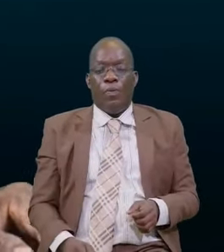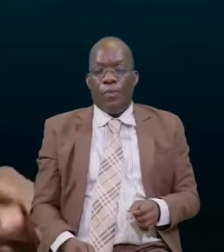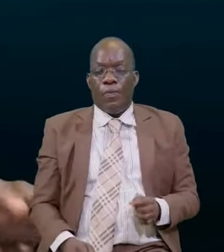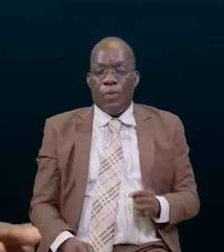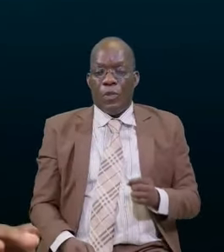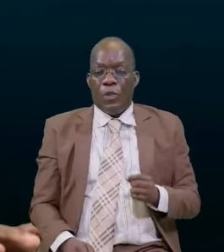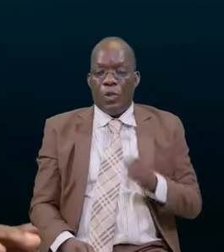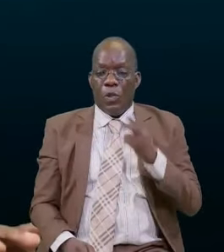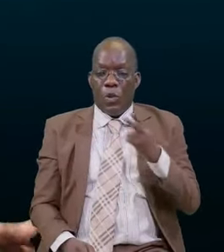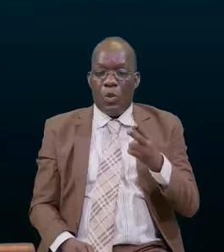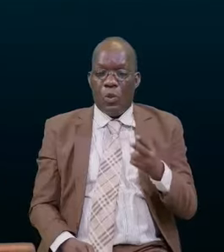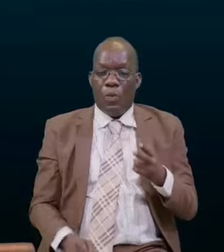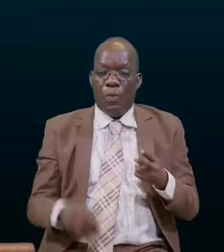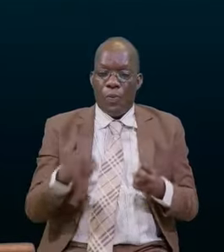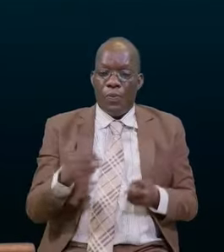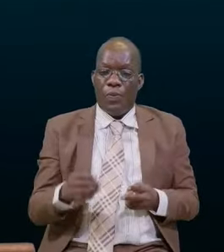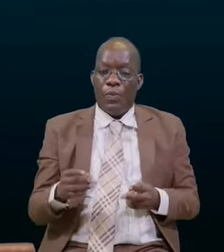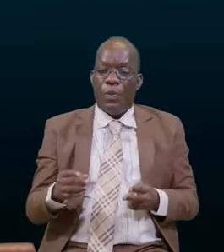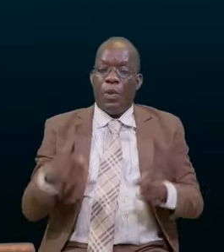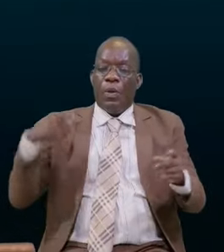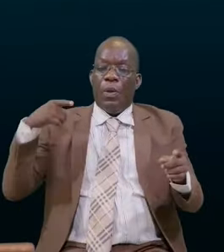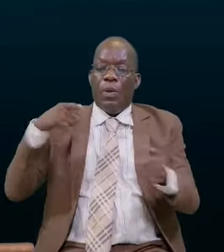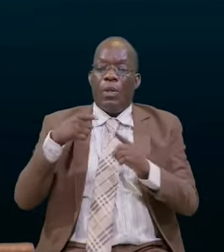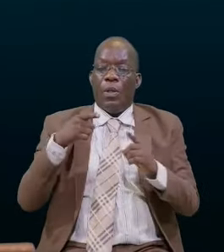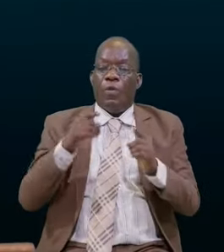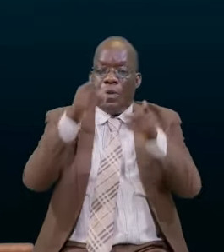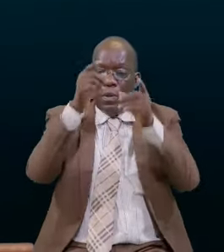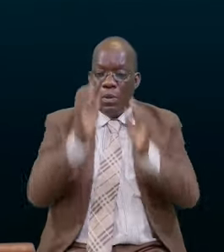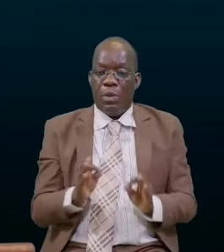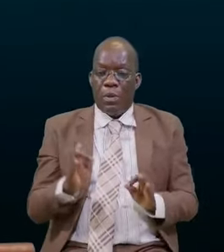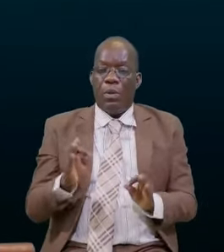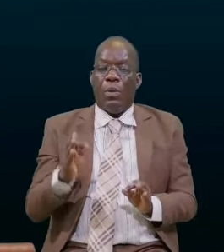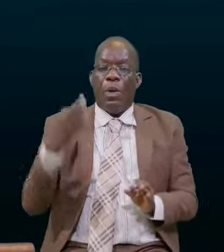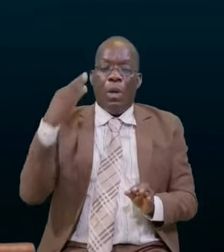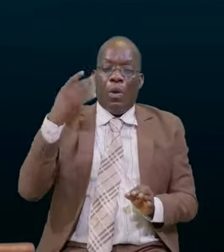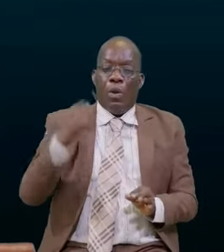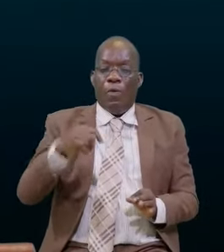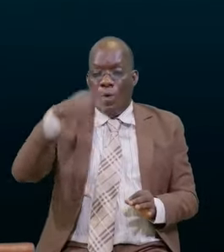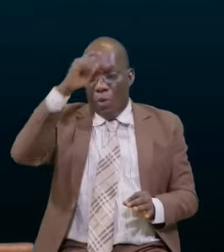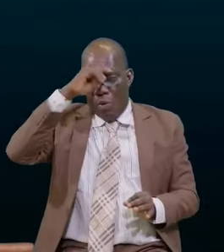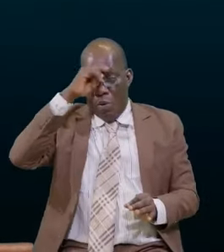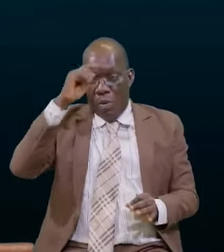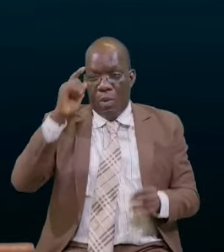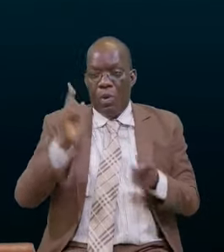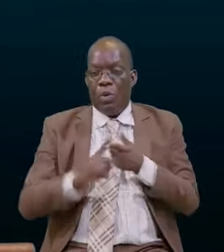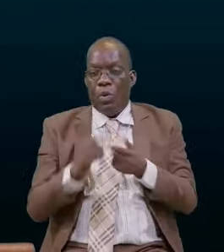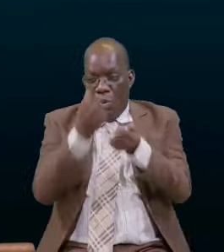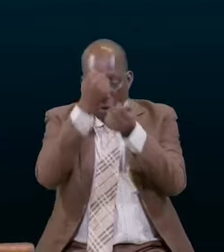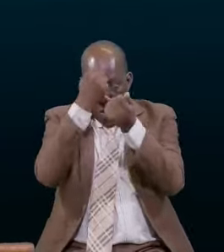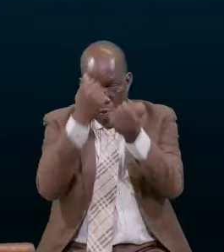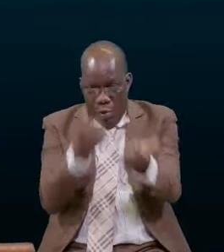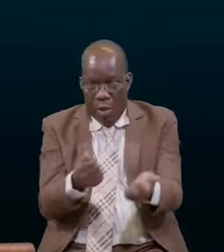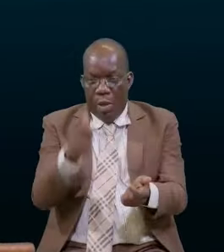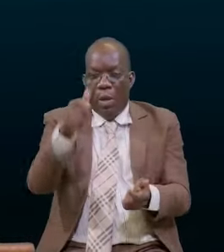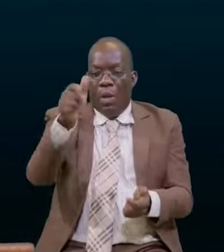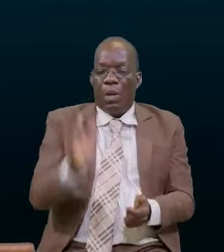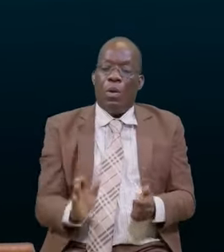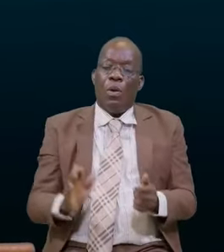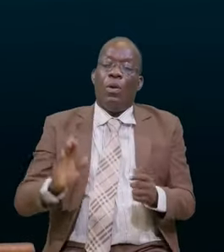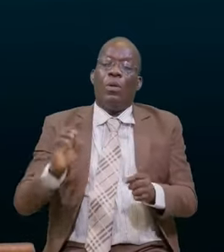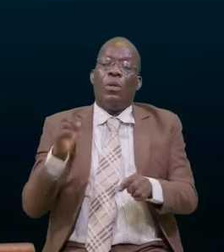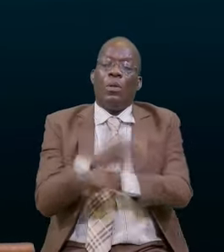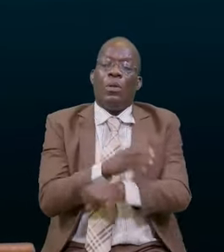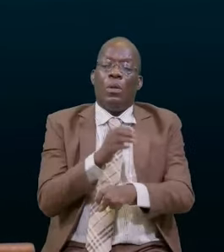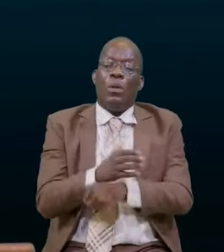to he God's cancer definite decision of the wise to he God's cancer God's cancer is to